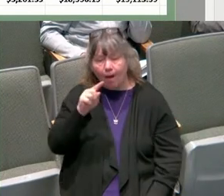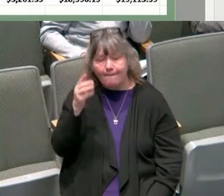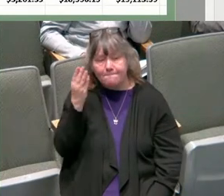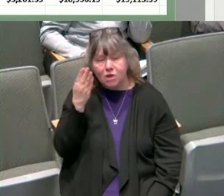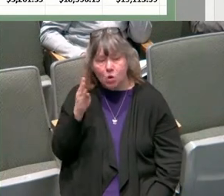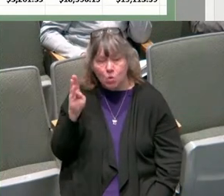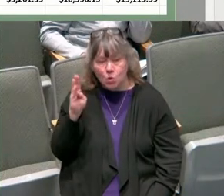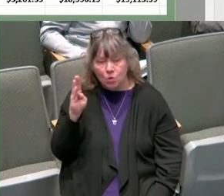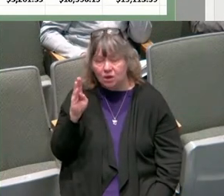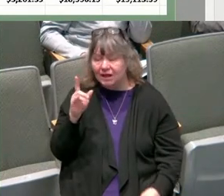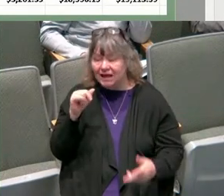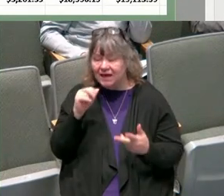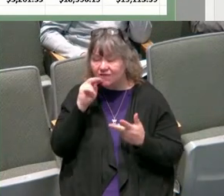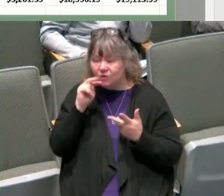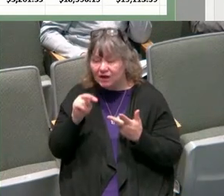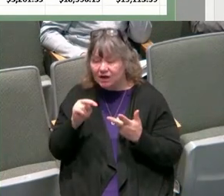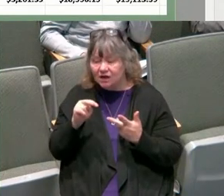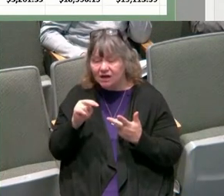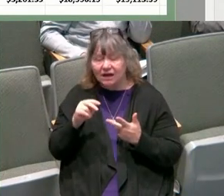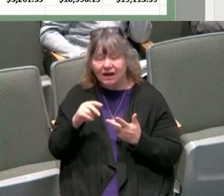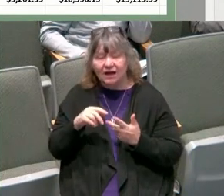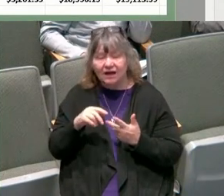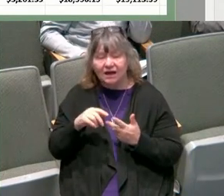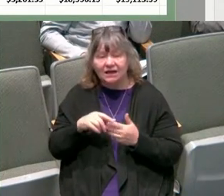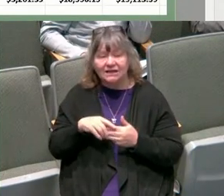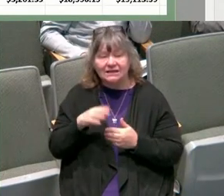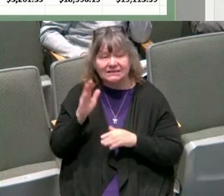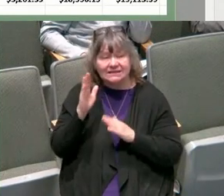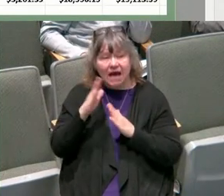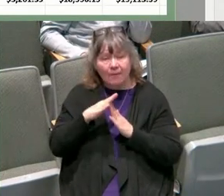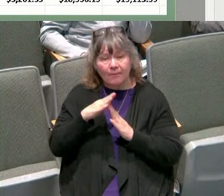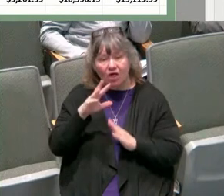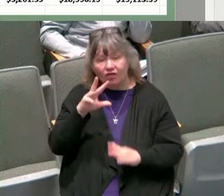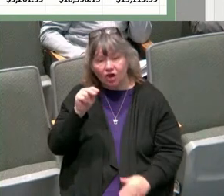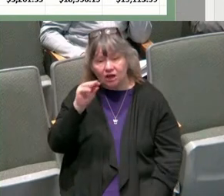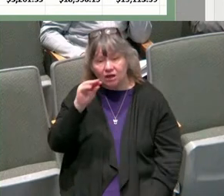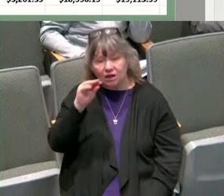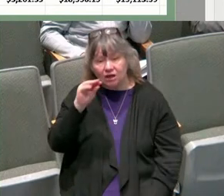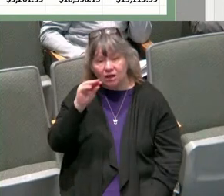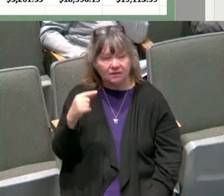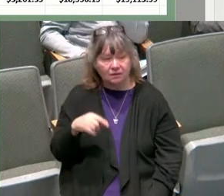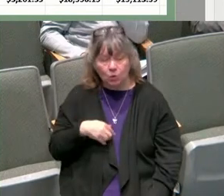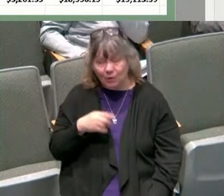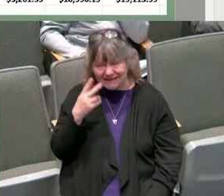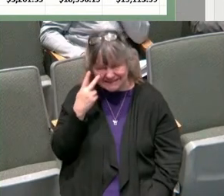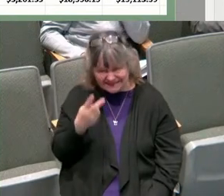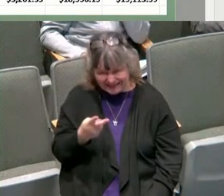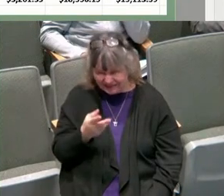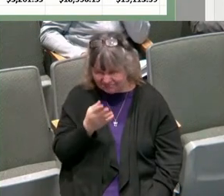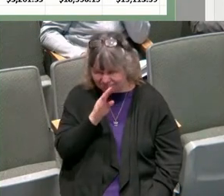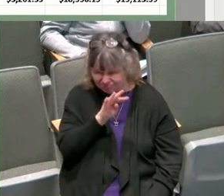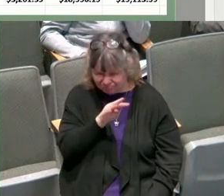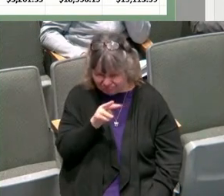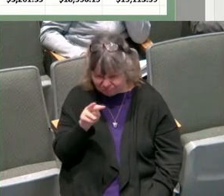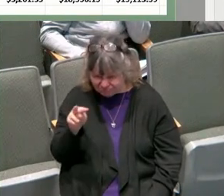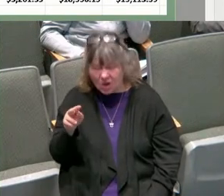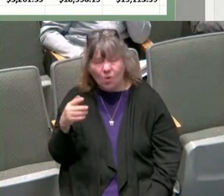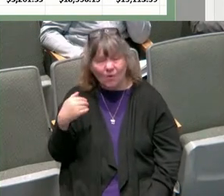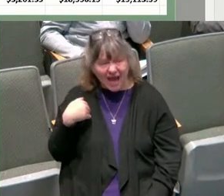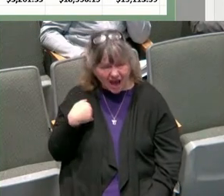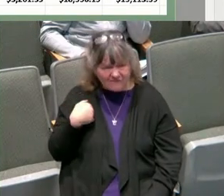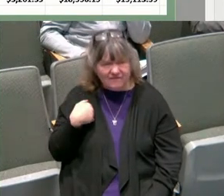if we are in the top 30 percent the number is circled in green so you can see that we